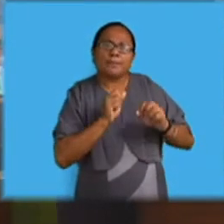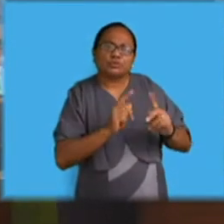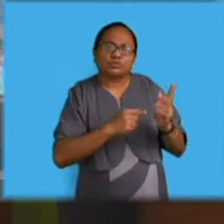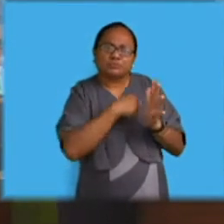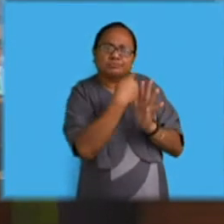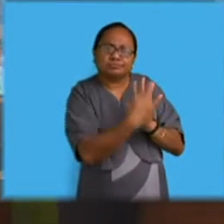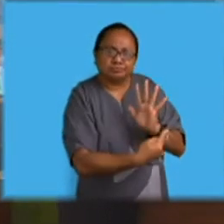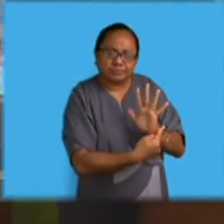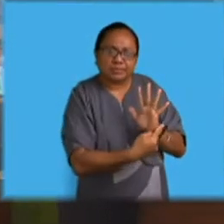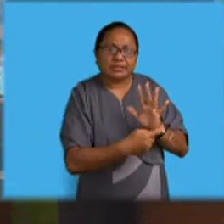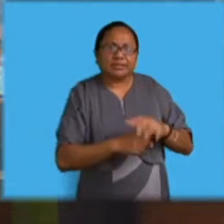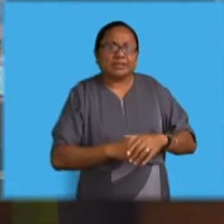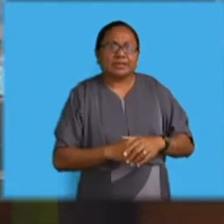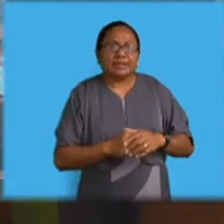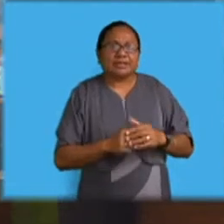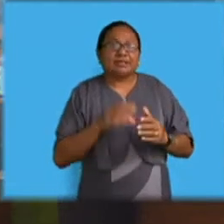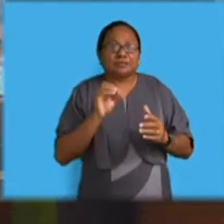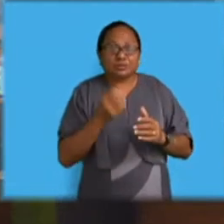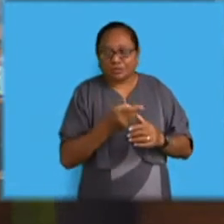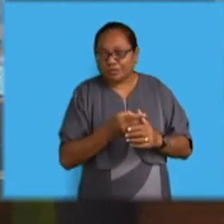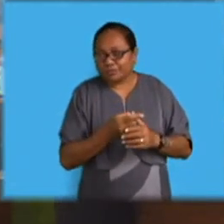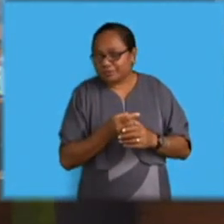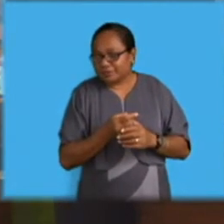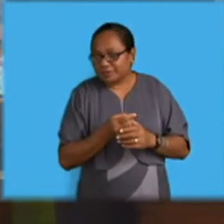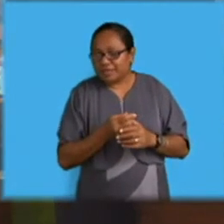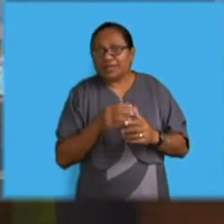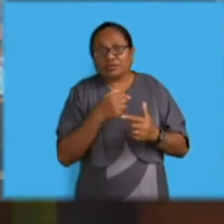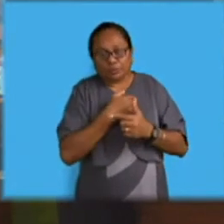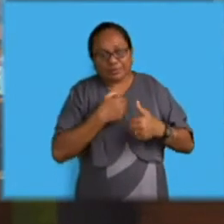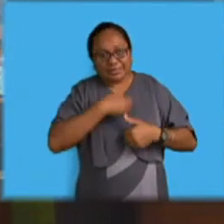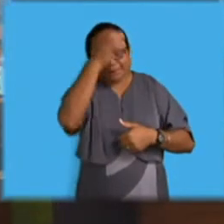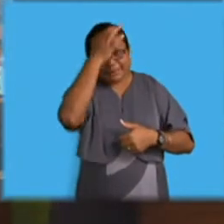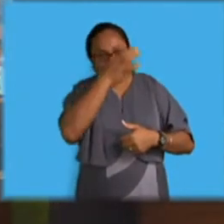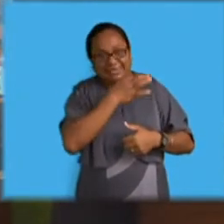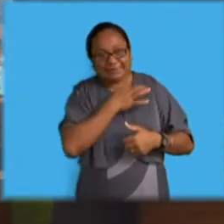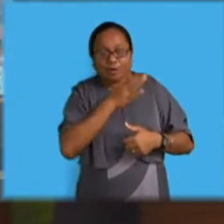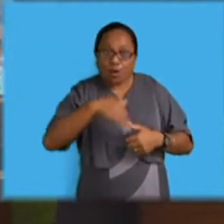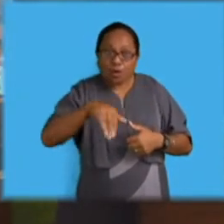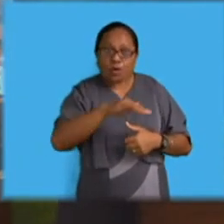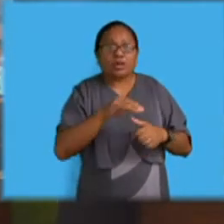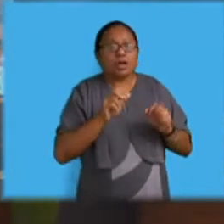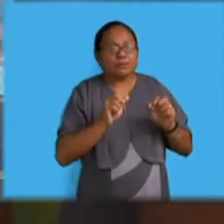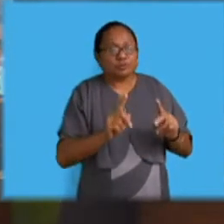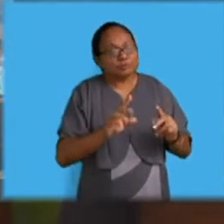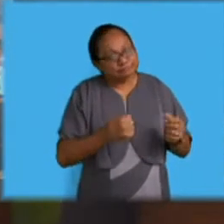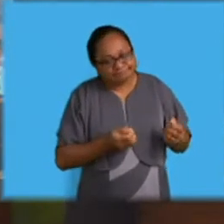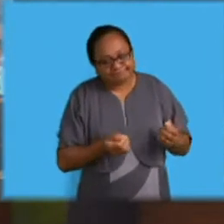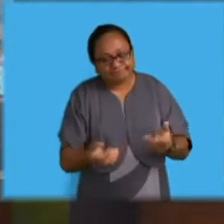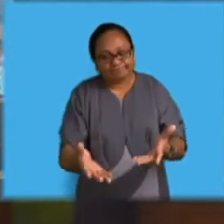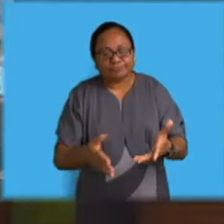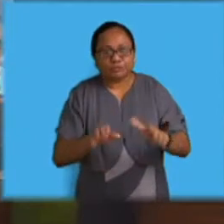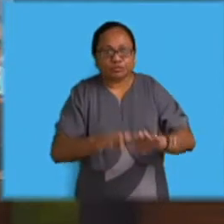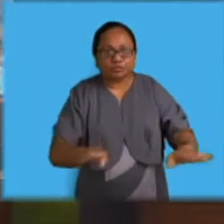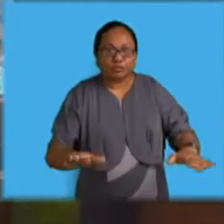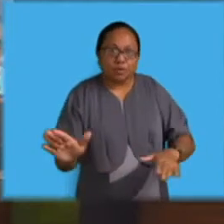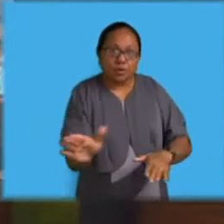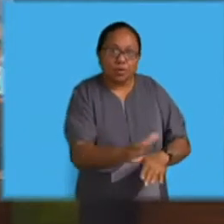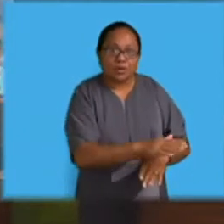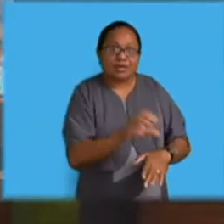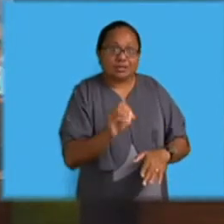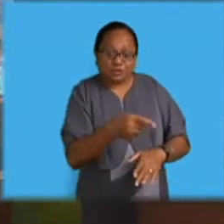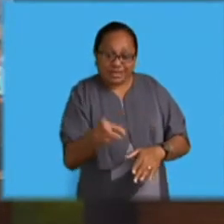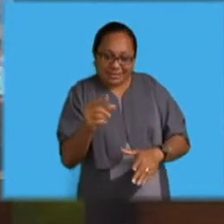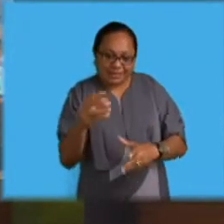an all-encompassing education system. We firmly believe that every opportunity must be made available to every child to discover and